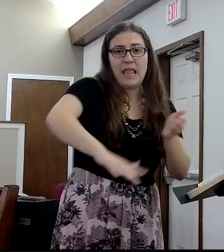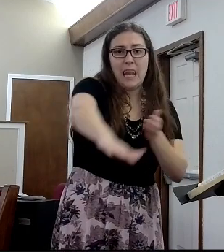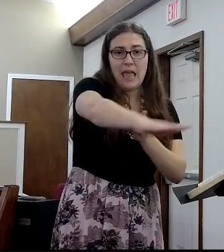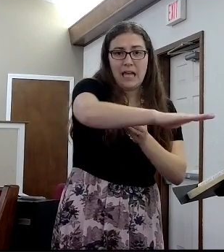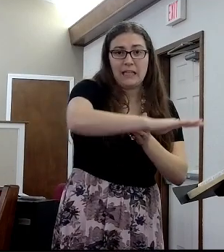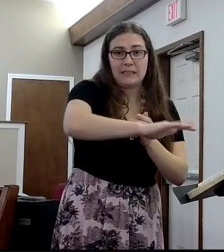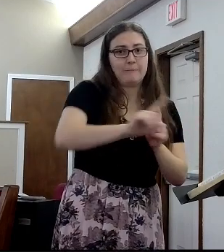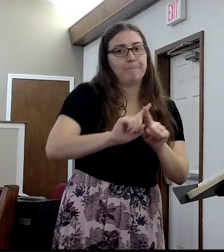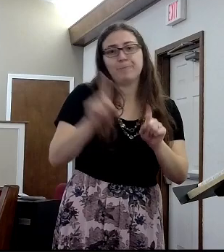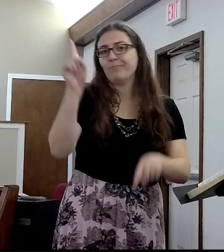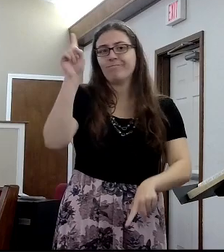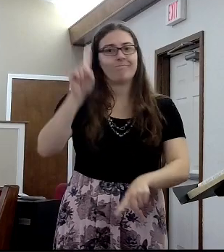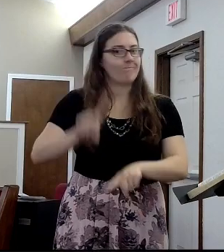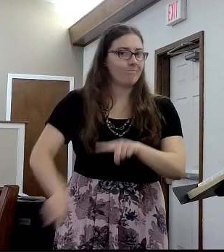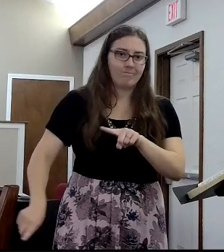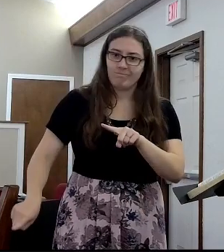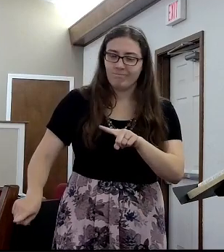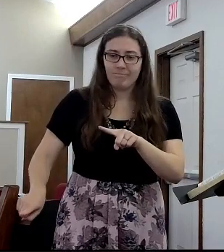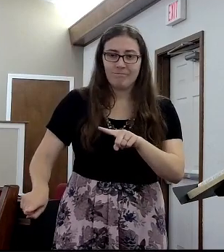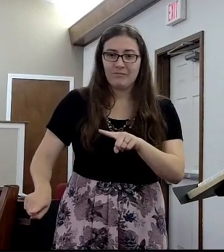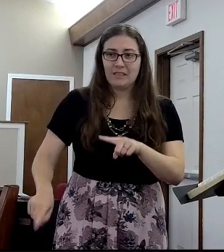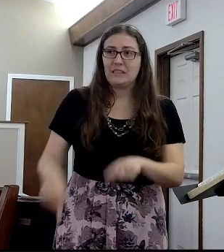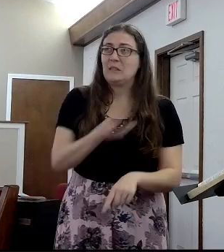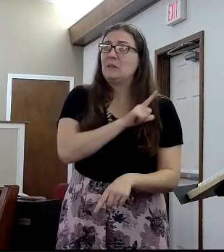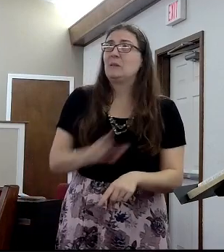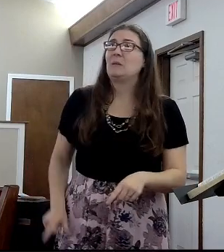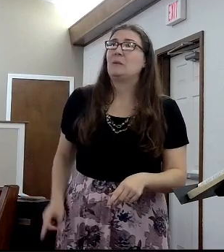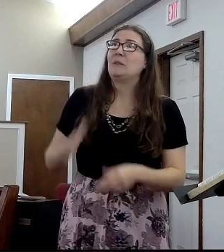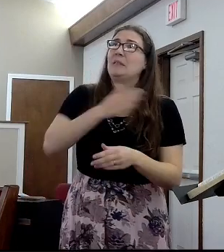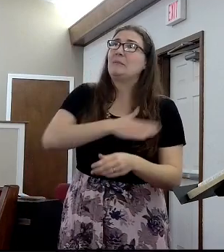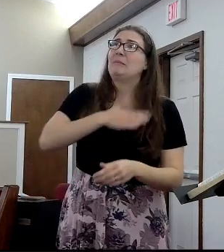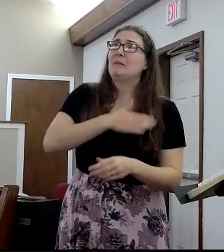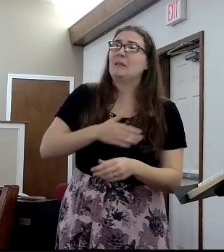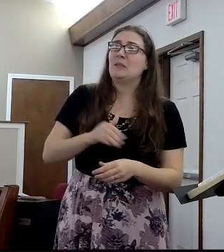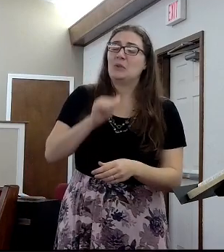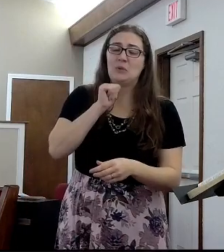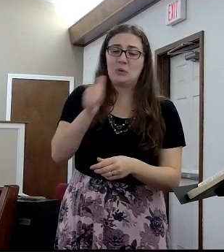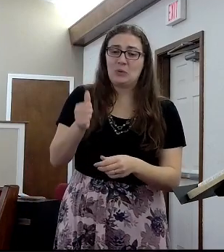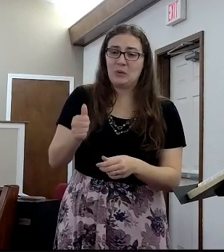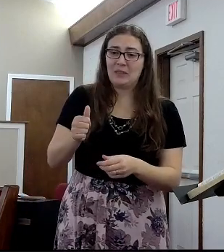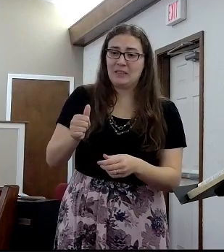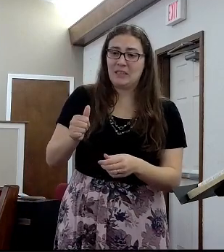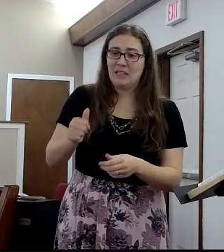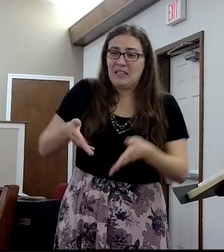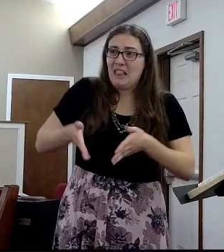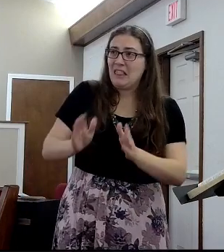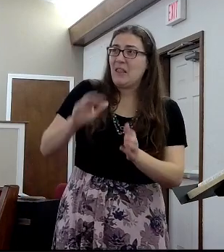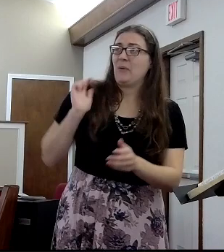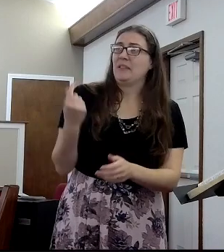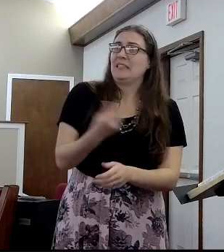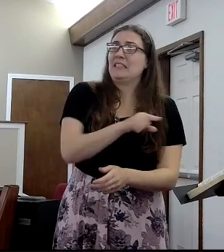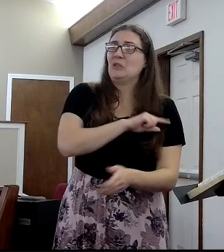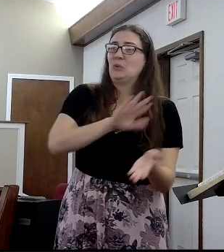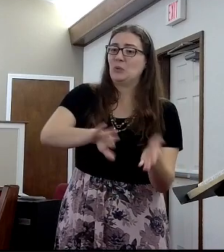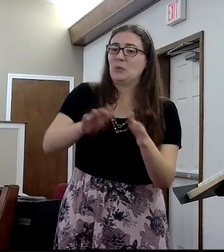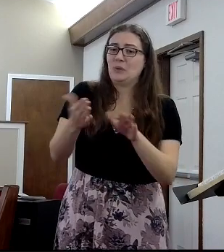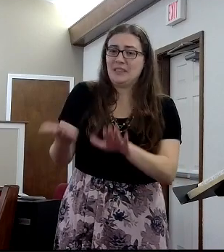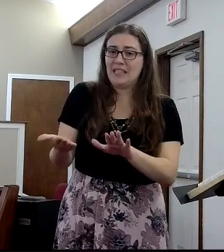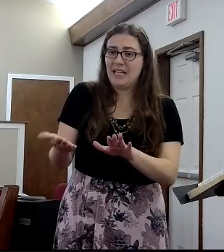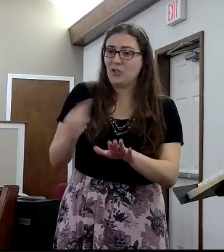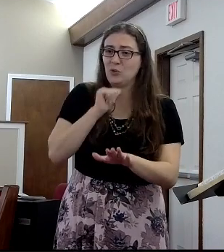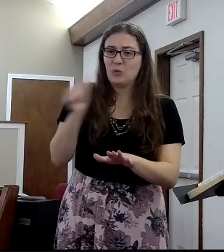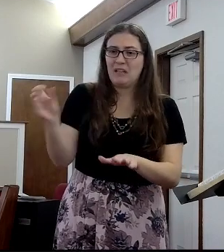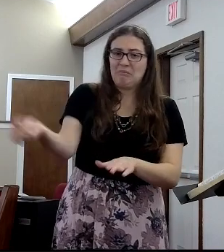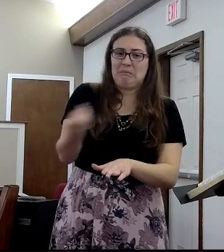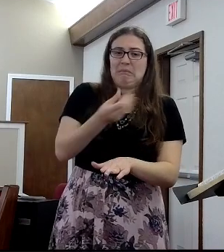they cried unto the Lord and said, we beseech thee, O Lord, we beseech thee, let us not perish for this man's life, and